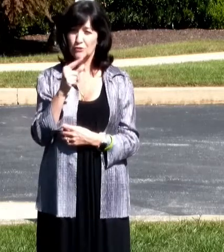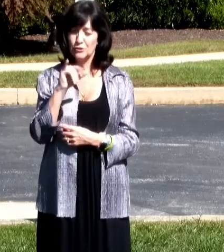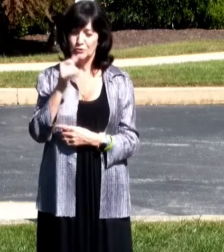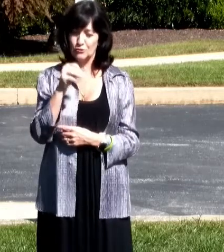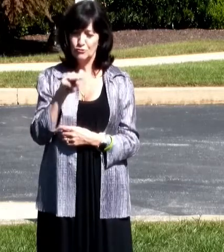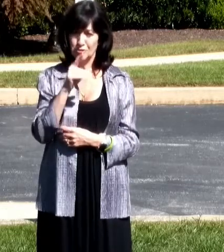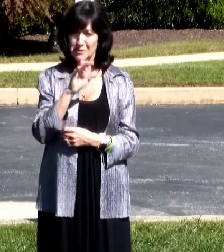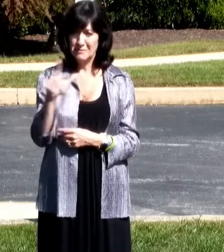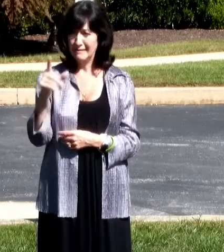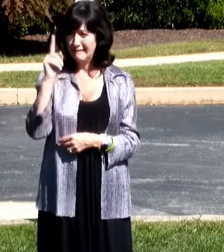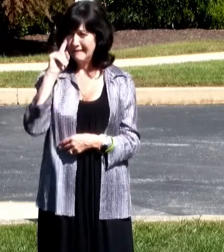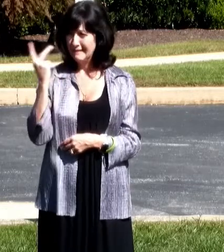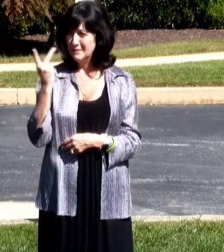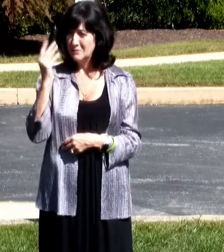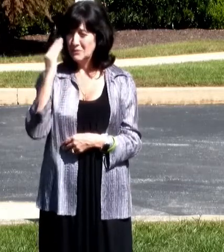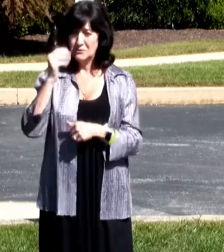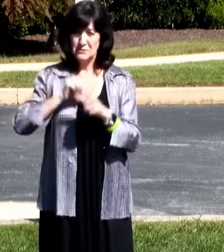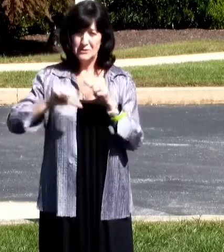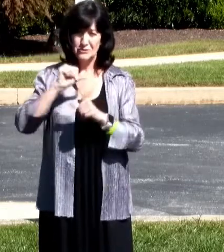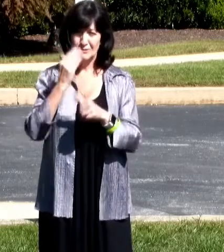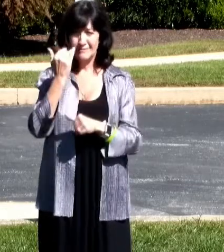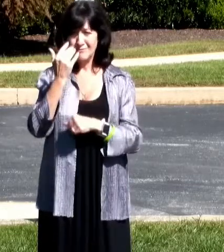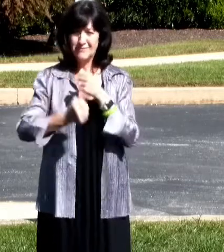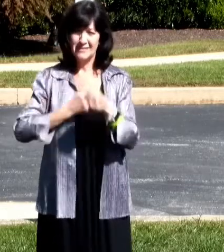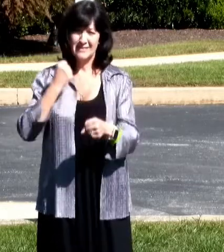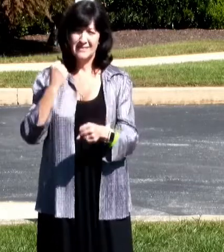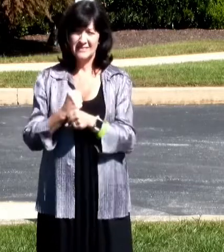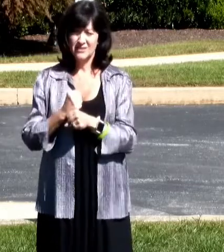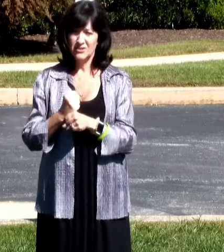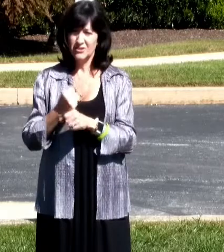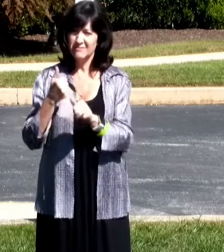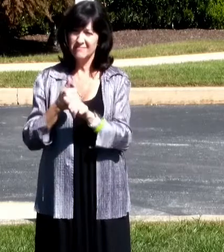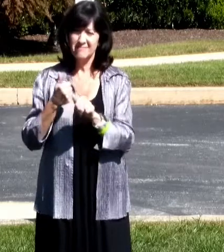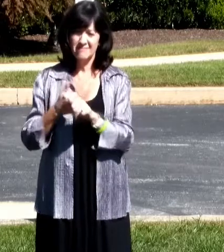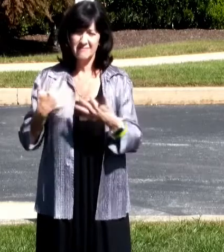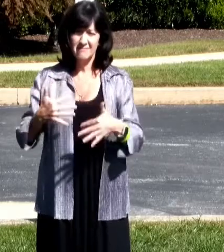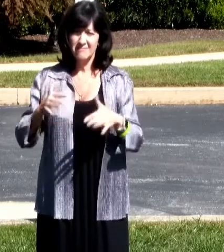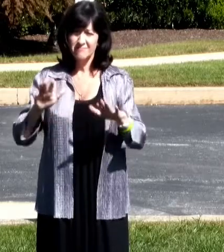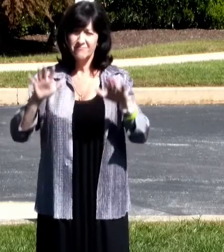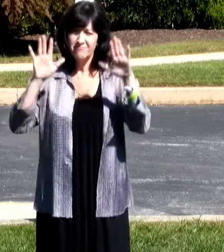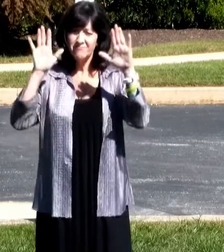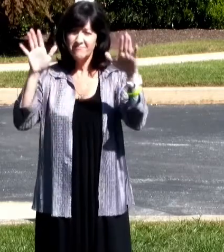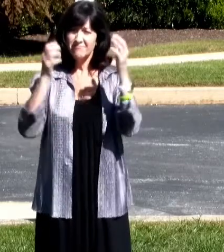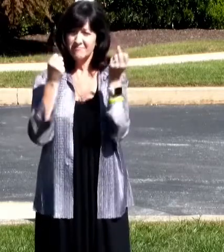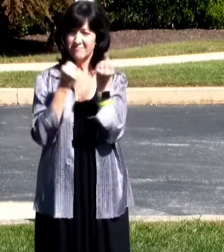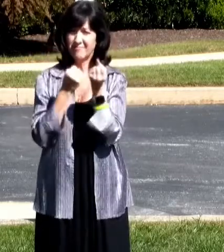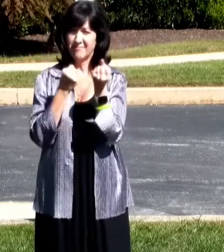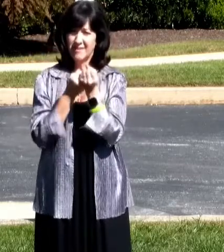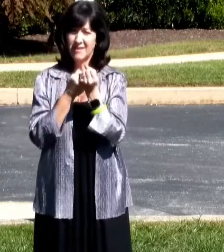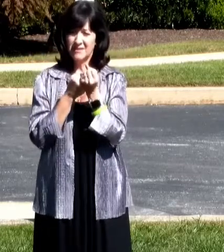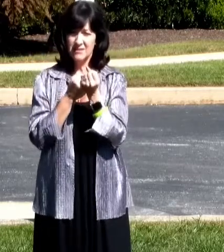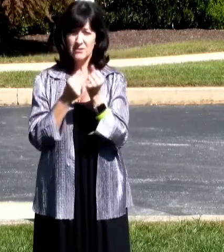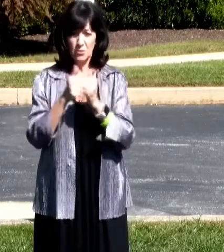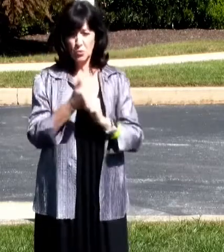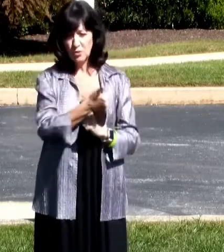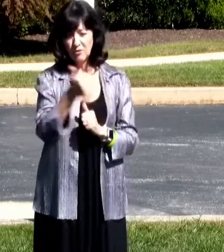for about 15 years now, and you've been an incredible advocate with a lot of others I know with the Medical